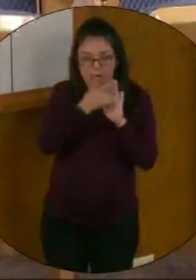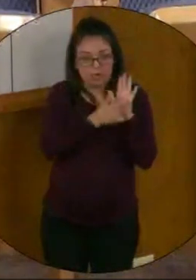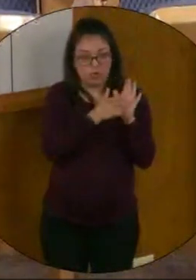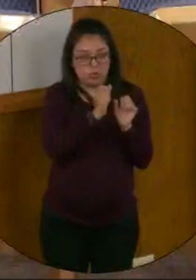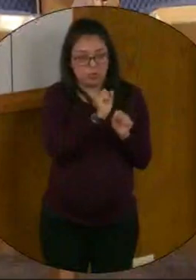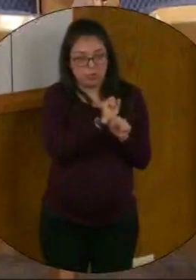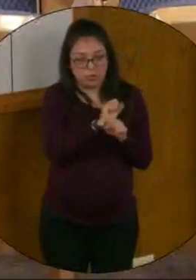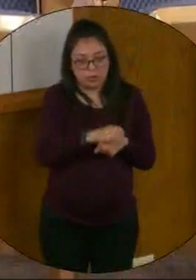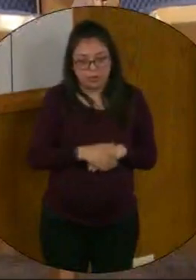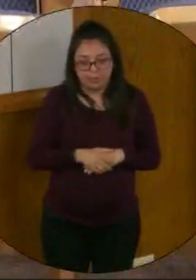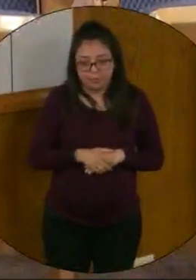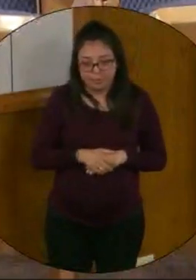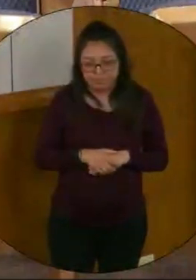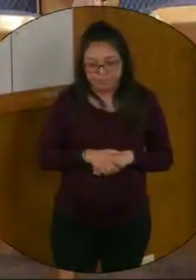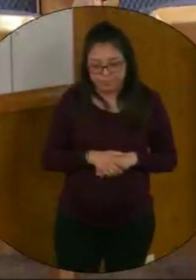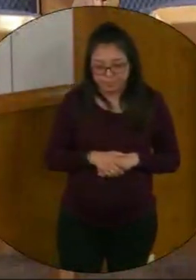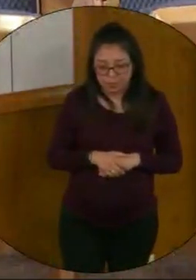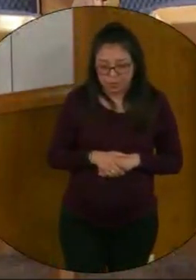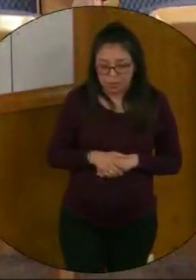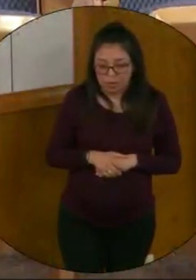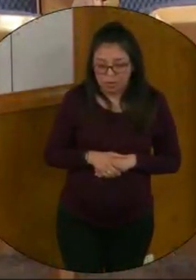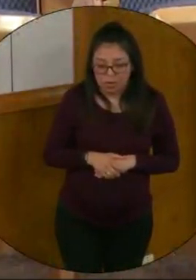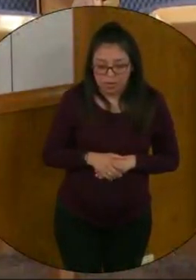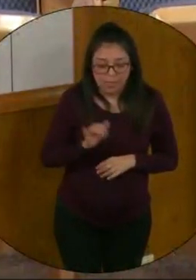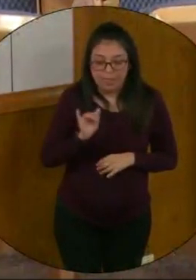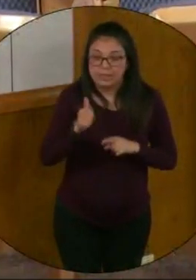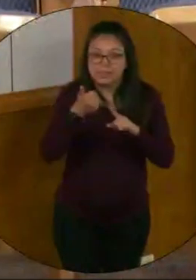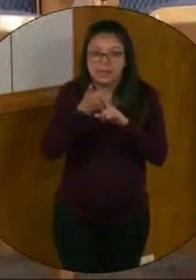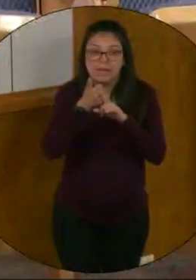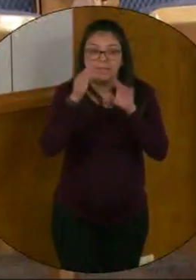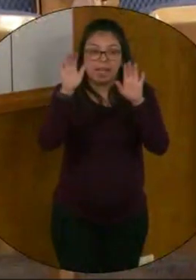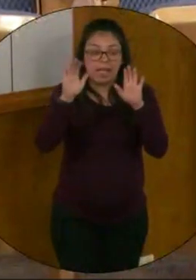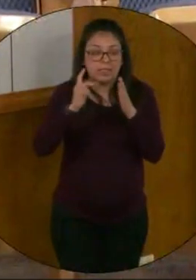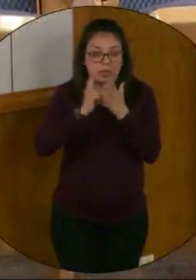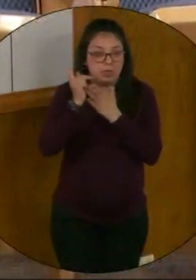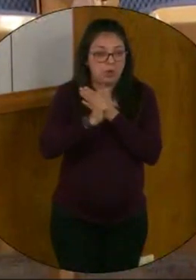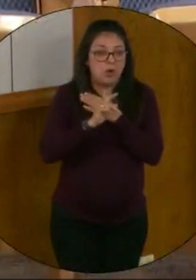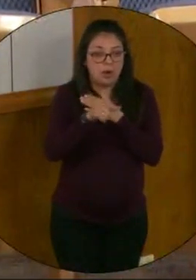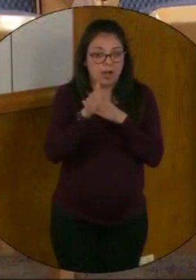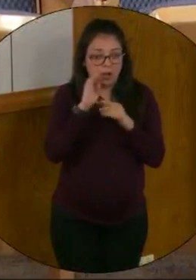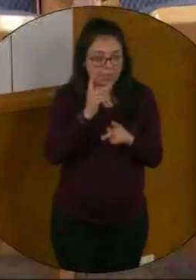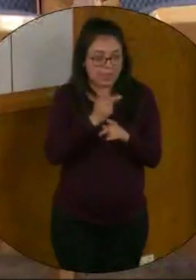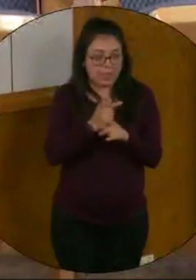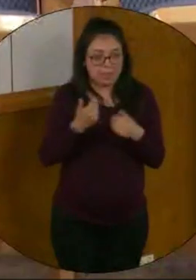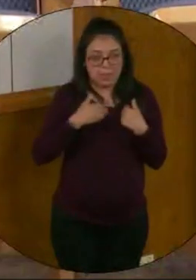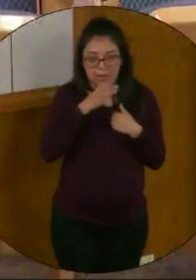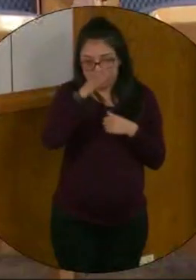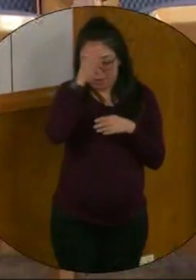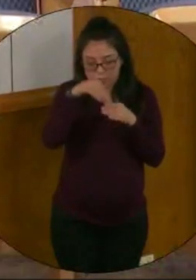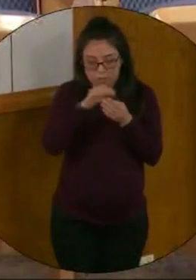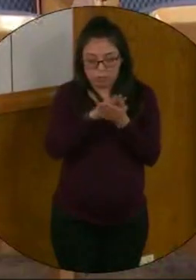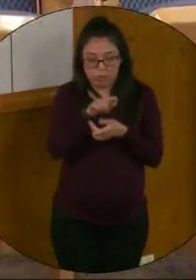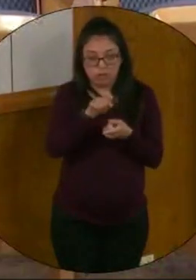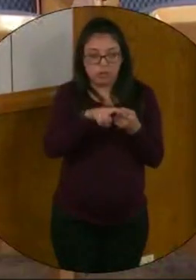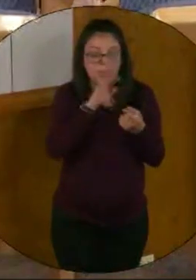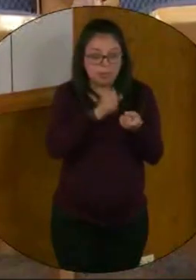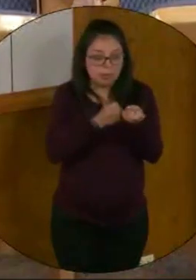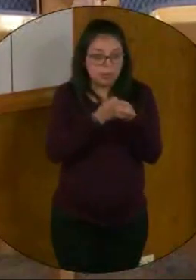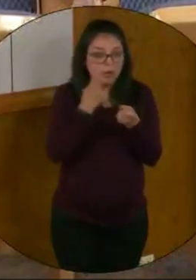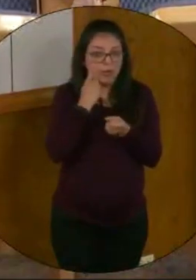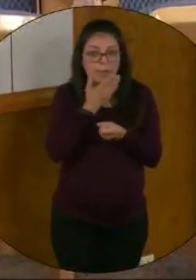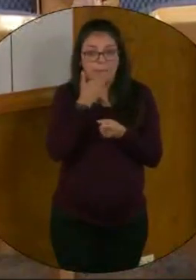3.18, the Sunrise Children's Foundation. This is an excellent program that keeps young parents in school, and it should be supported and continued for the betterment of